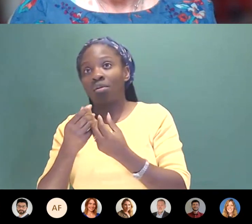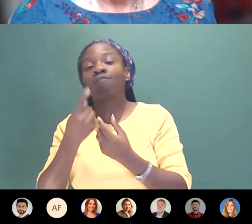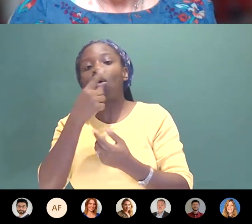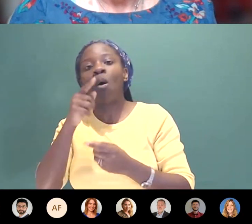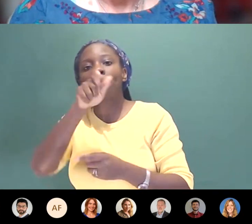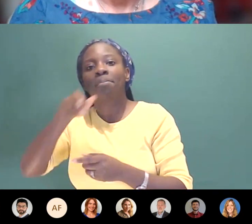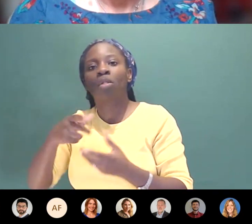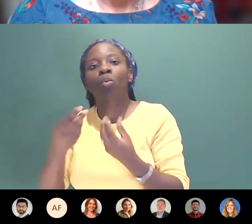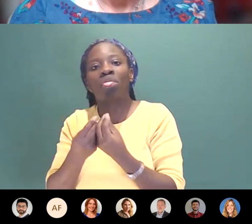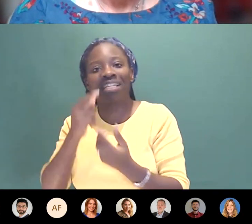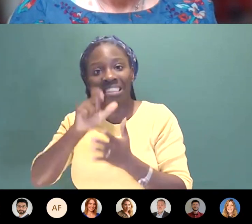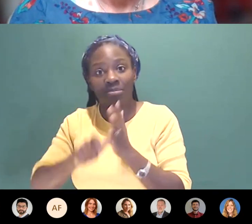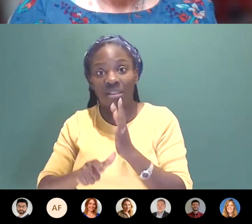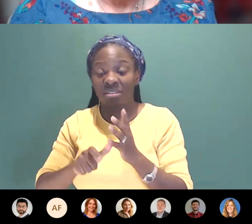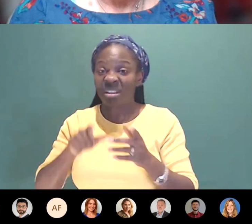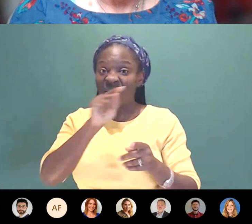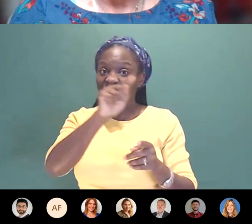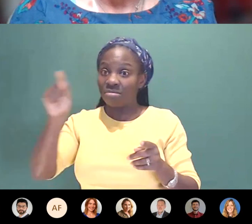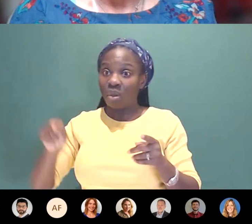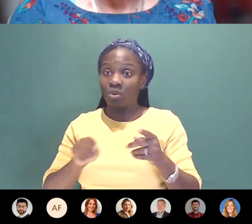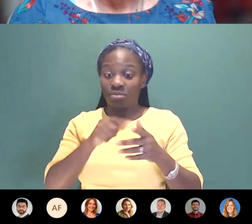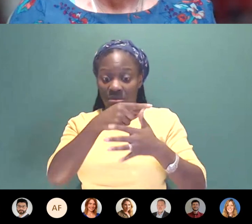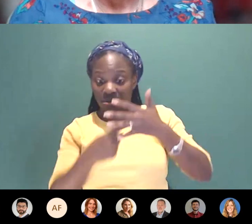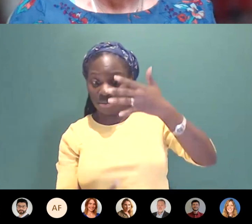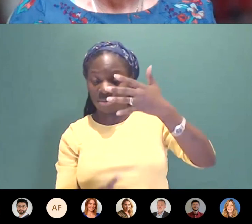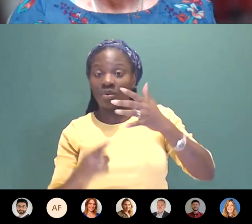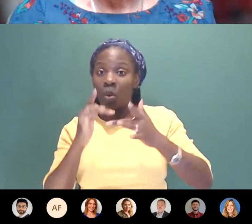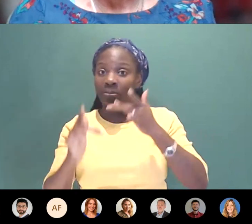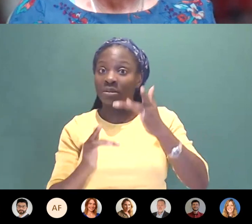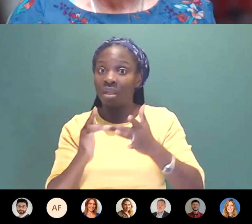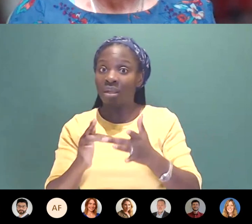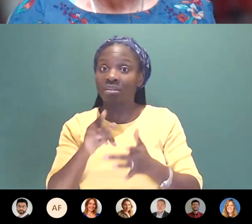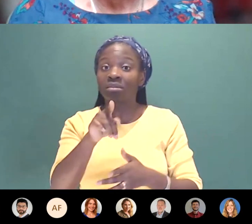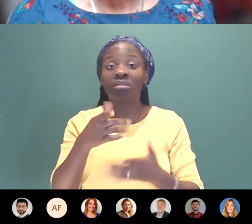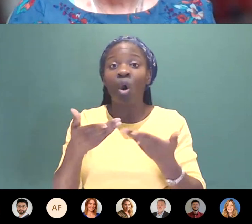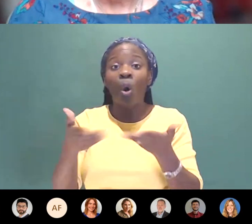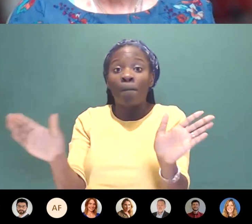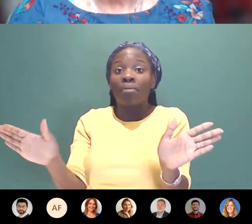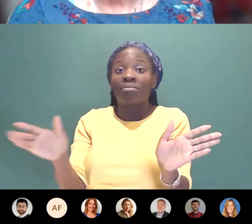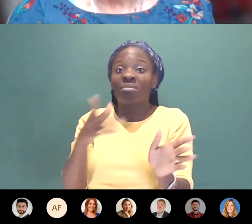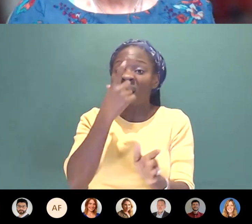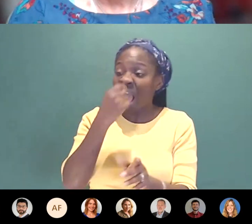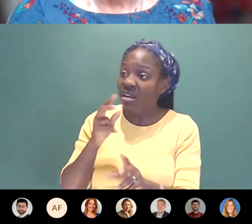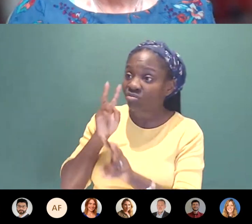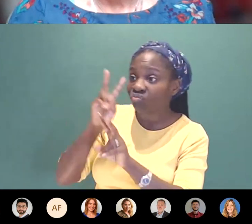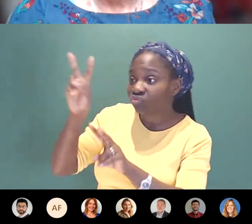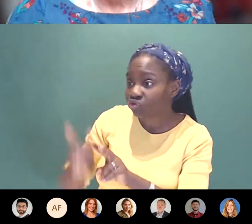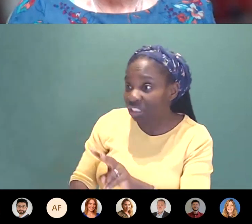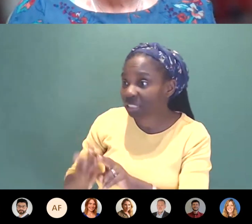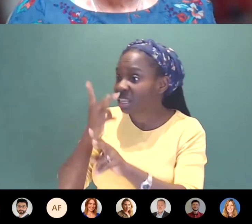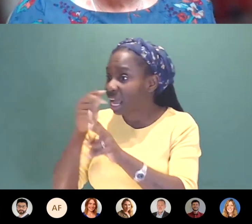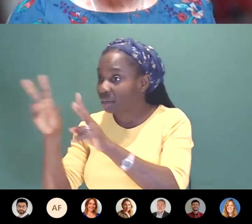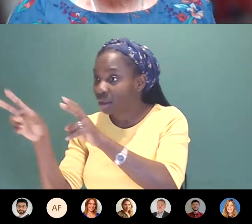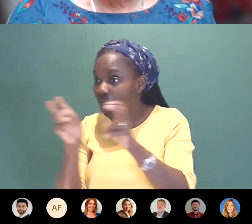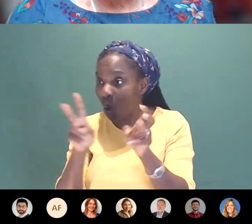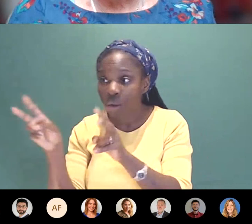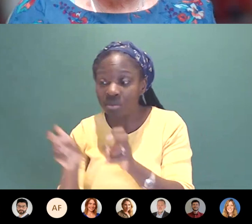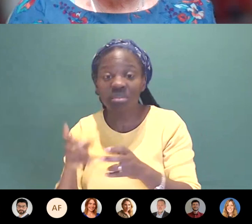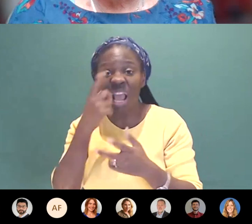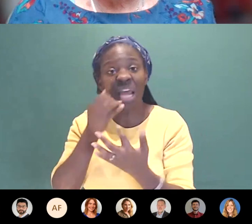be there, and it's all open documents. So you're free to read it, free to cite it, free to access